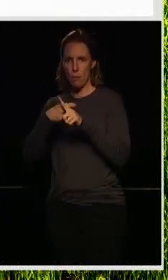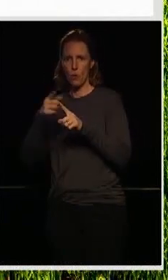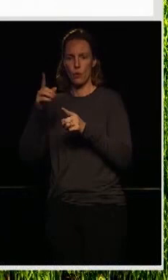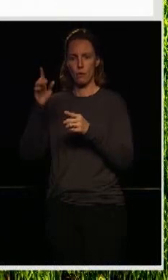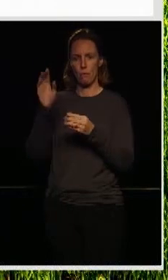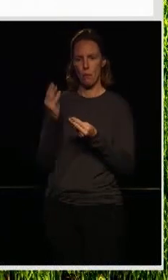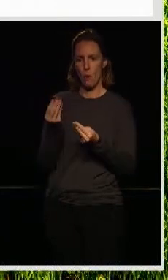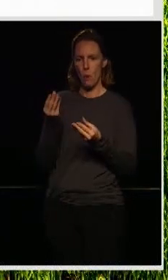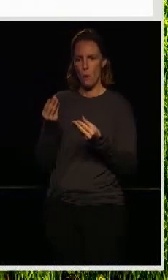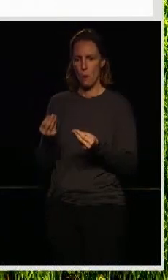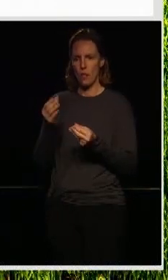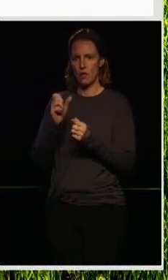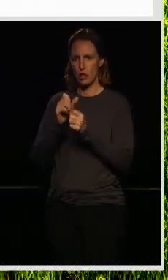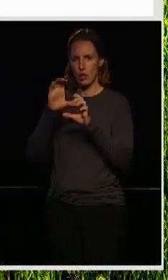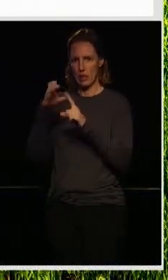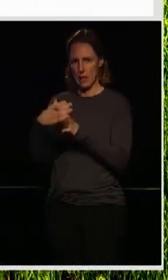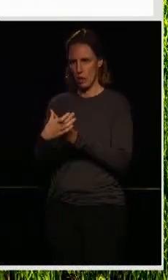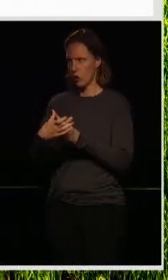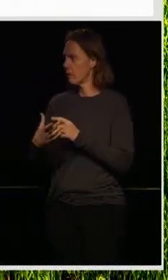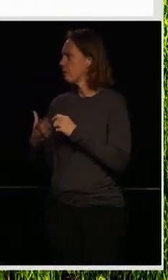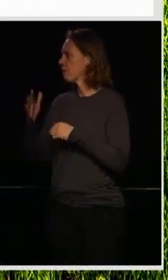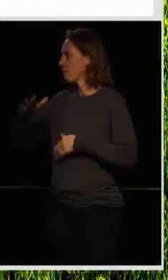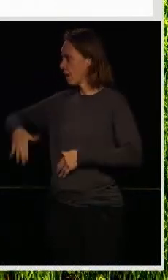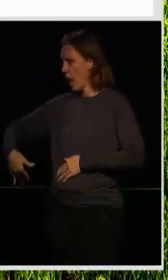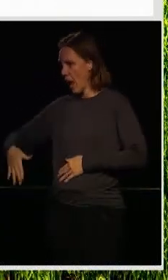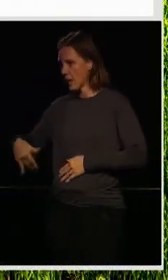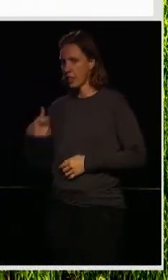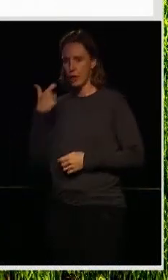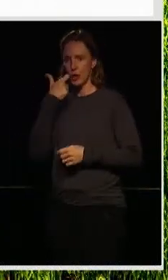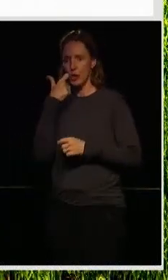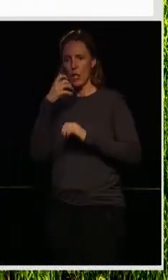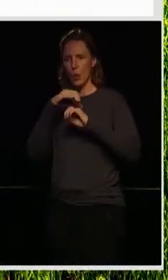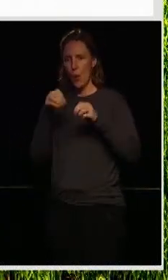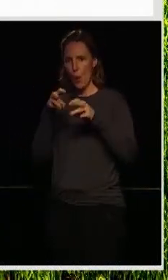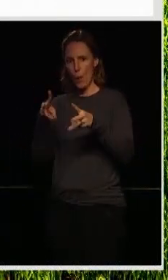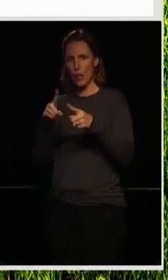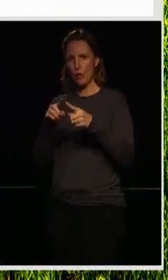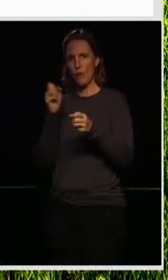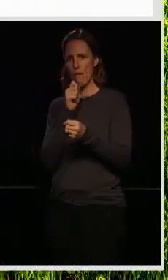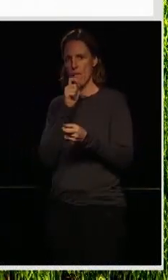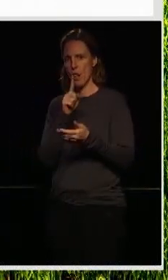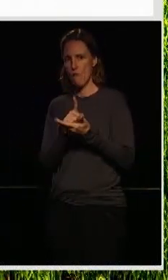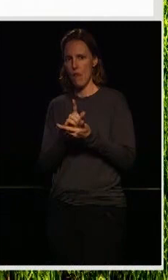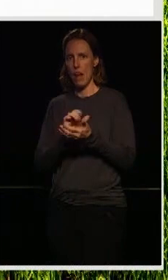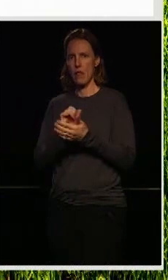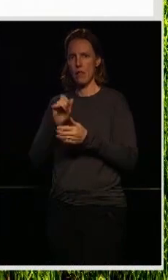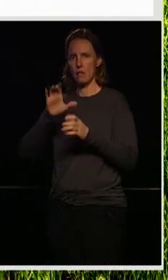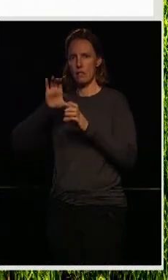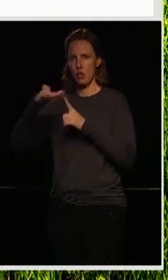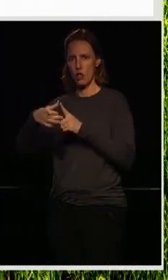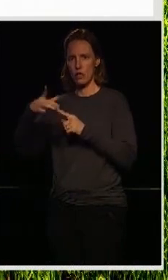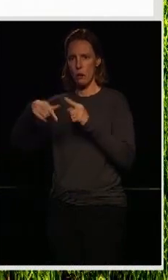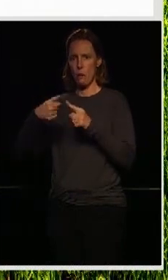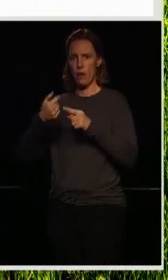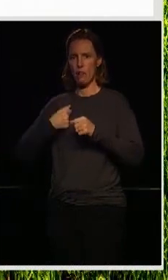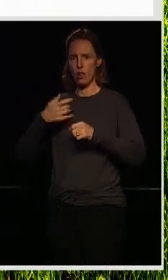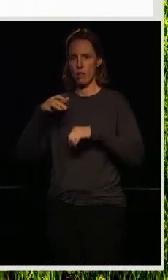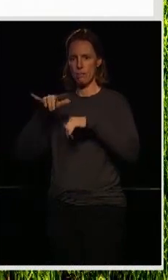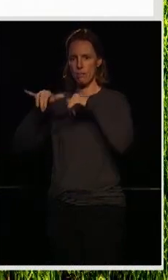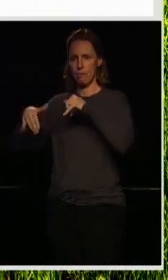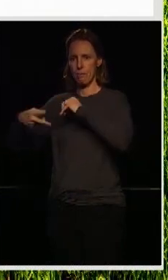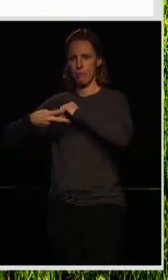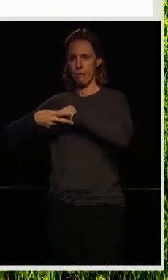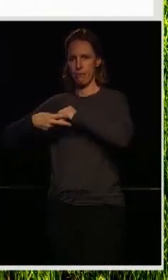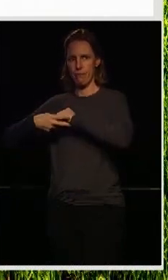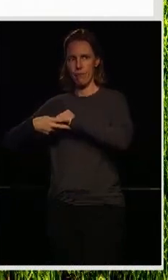moisture conditions. Yet, there is currently no way to verify the condition of grains while they're static in